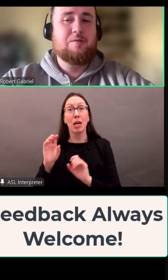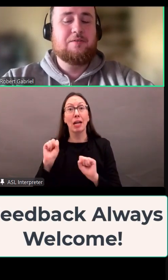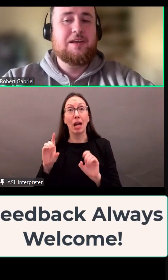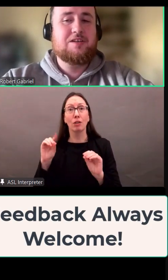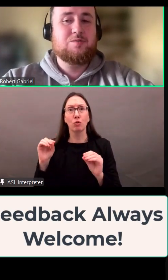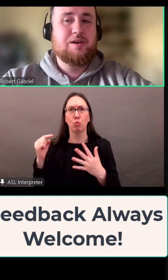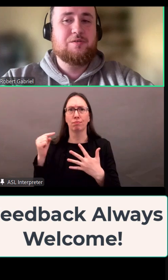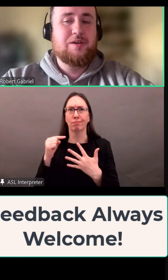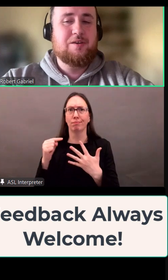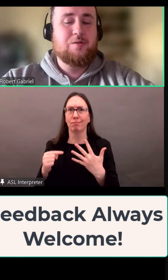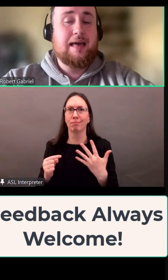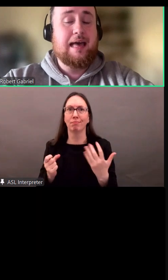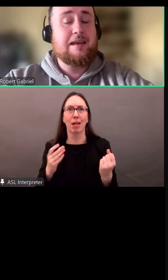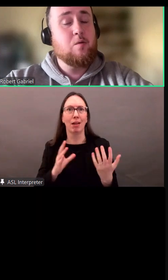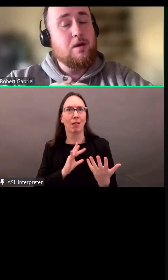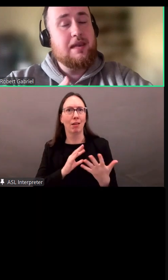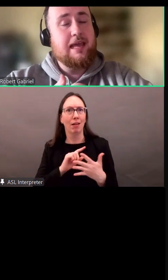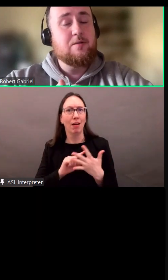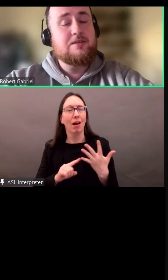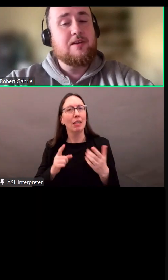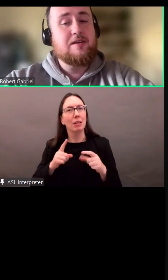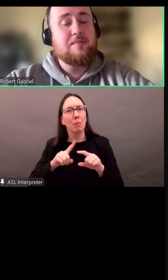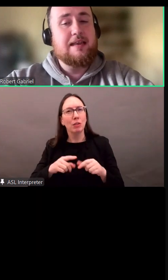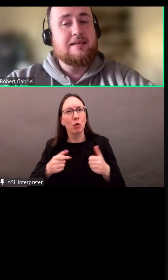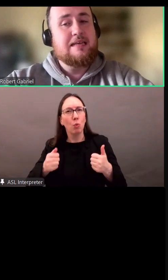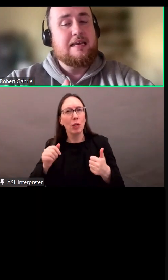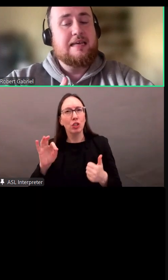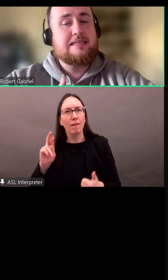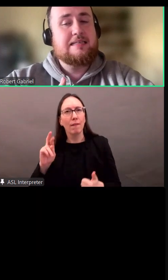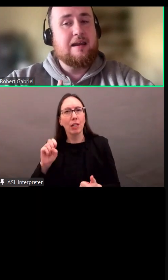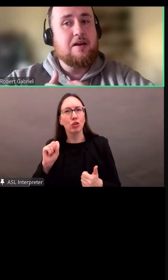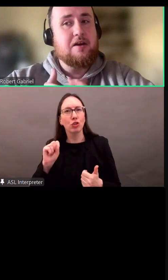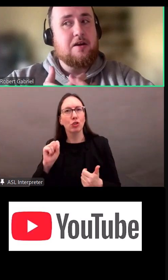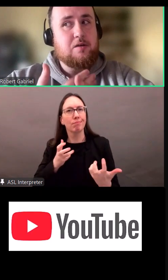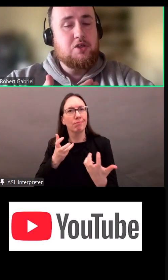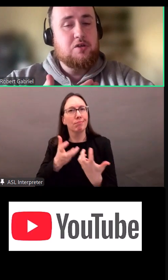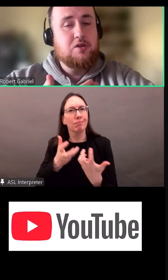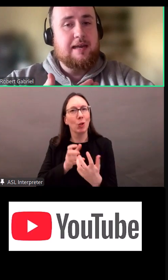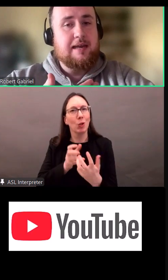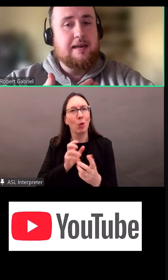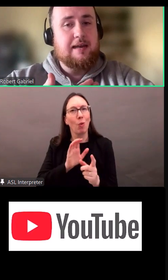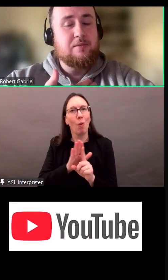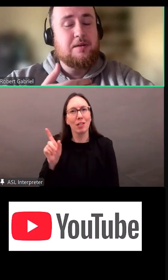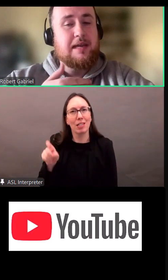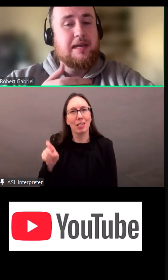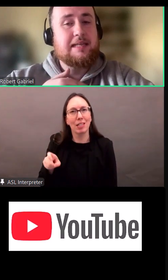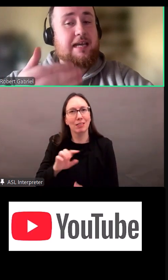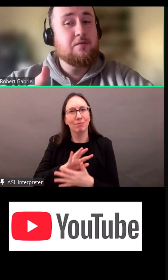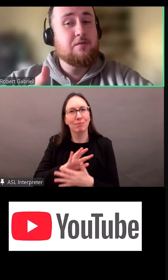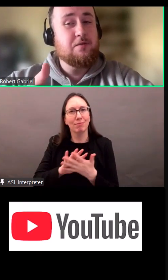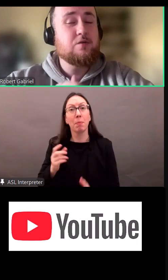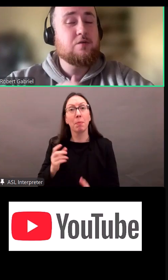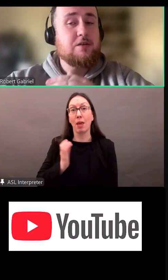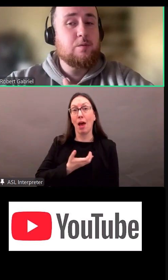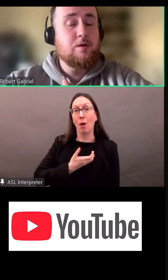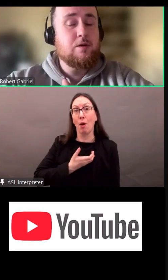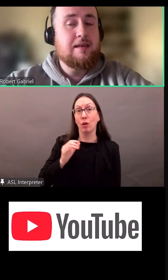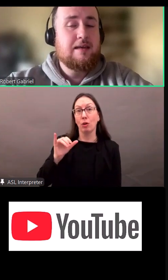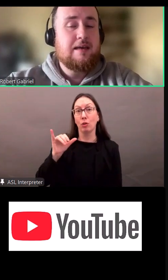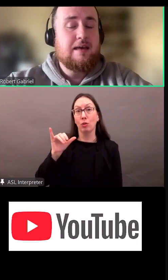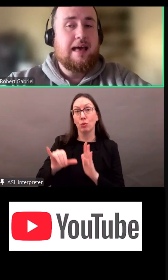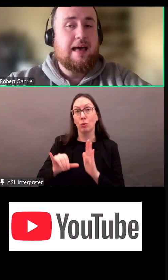what features work for you. And one thing I always recommend is that on our YouTube channel, we do 90-second videos for each